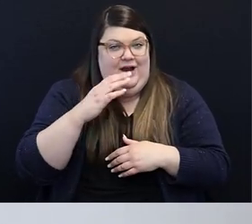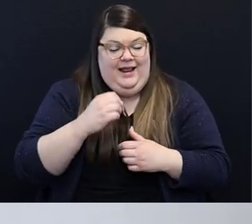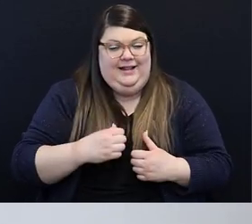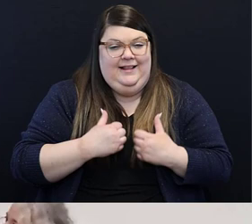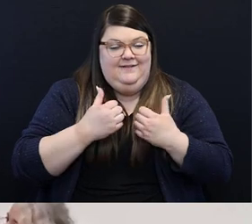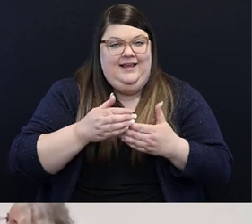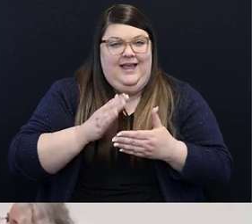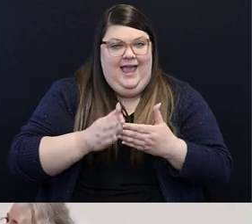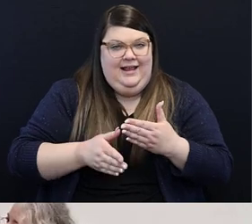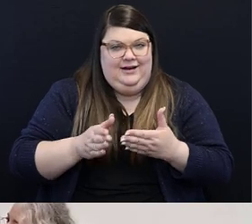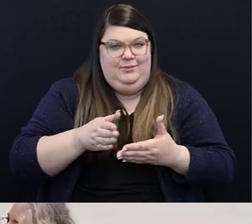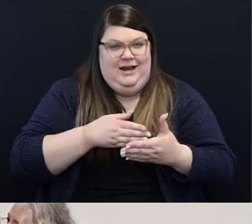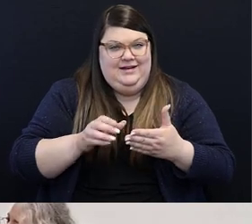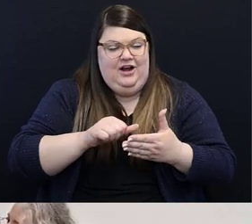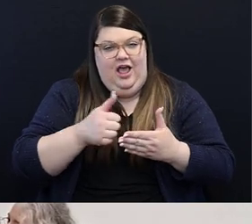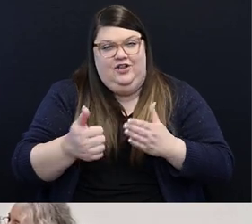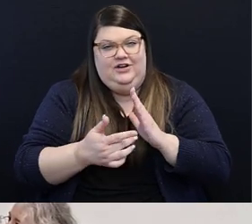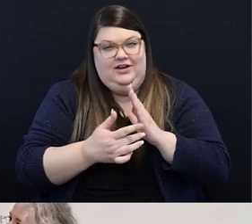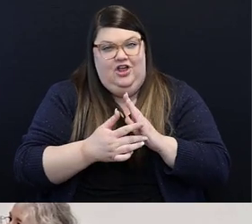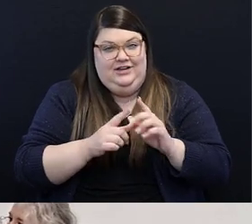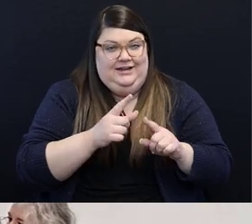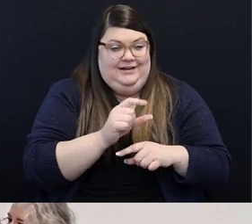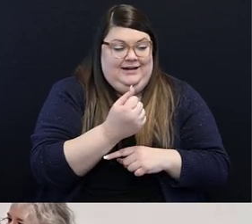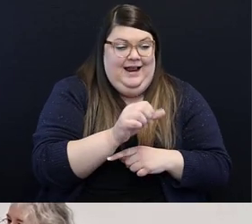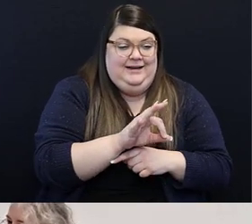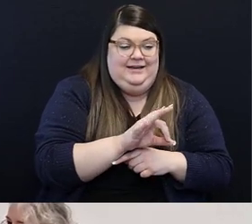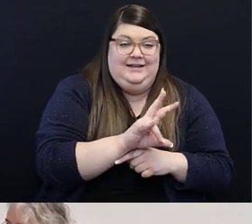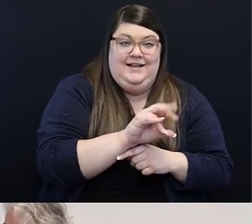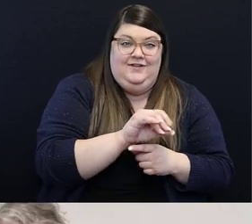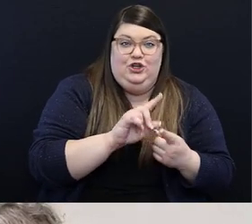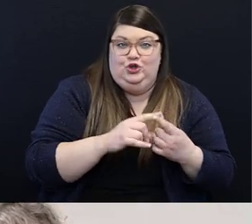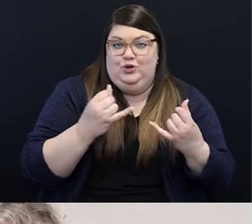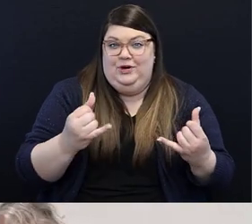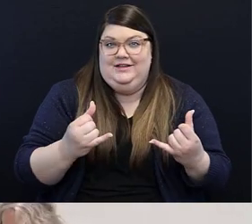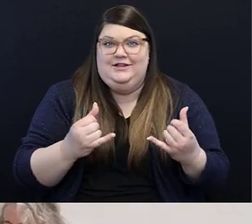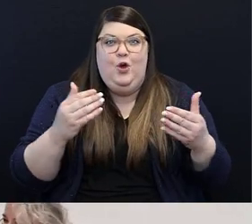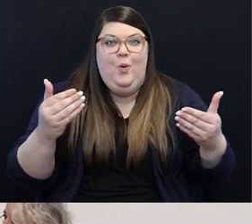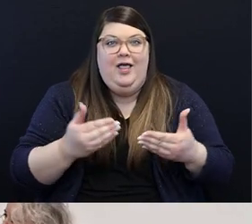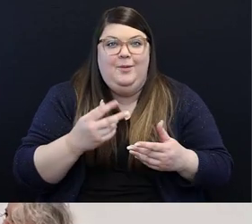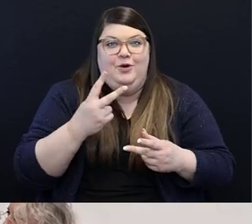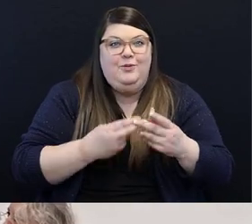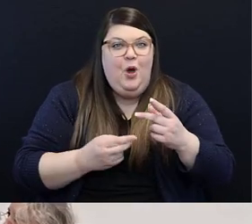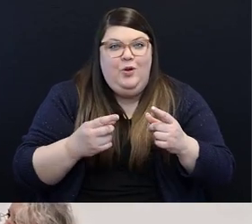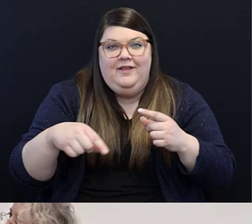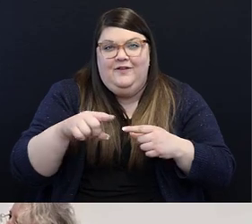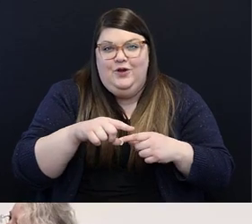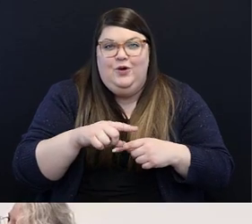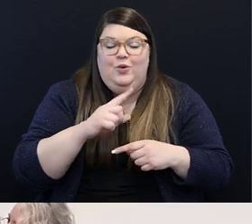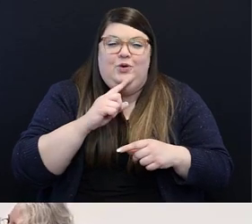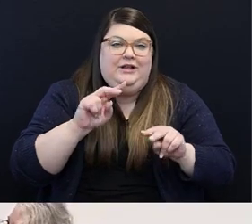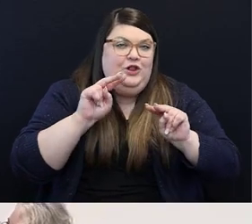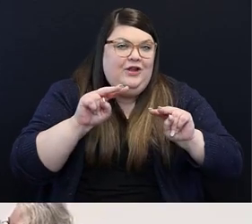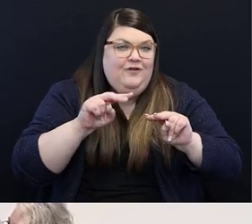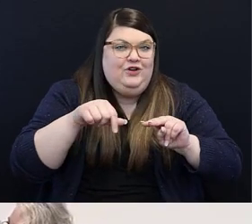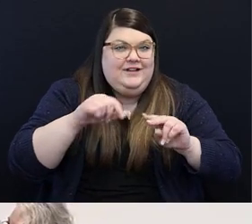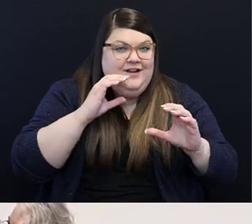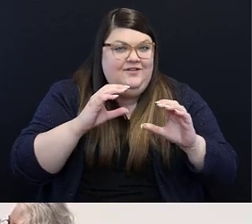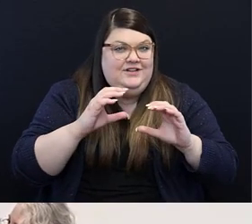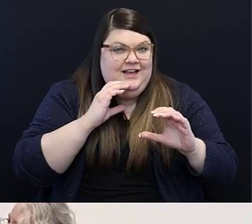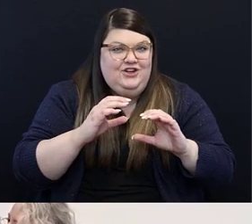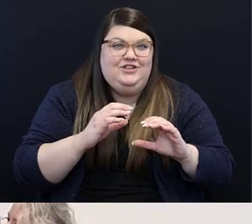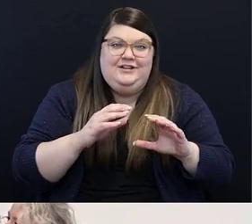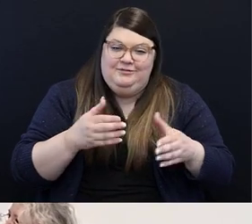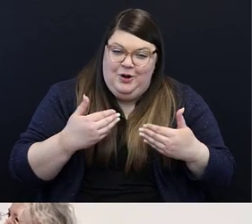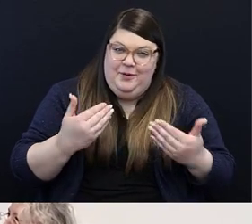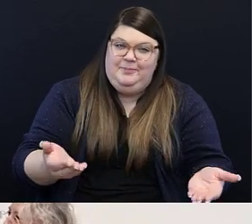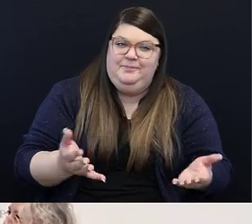Other Technologies, 1970 to the present. So, welcome to you both. We're very much looking forward to this conversation, and take it away.